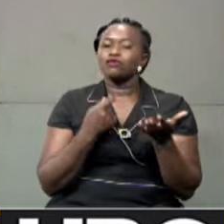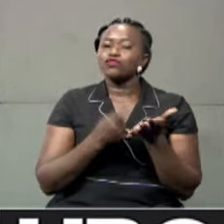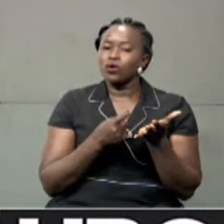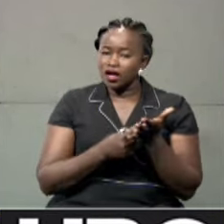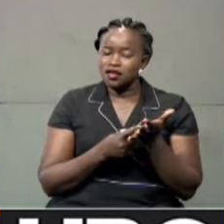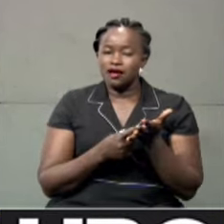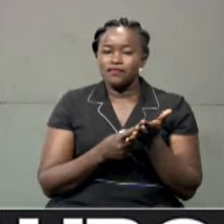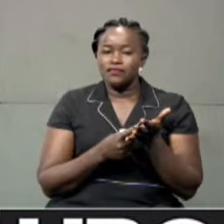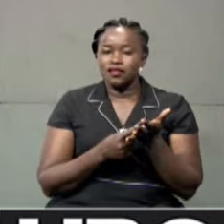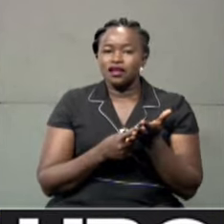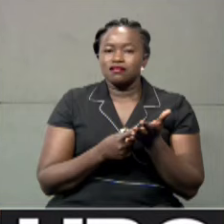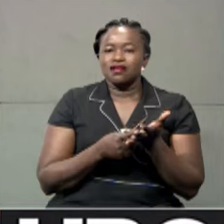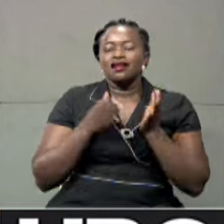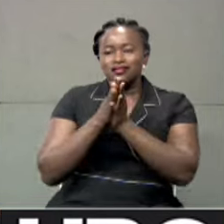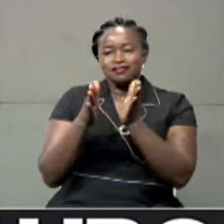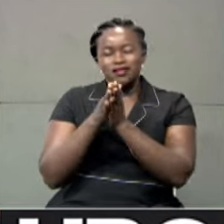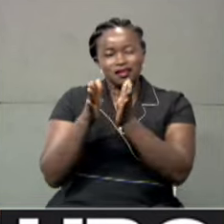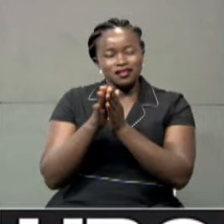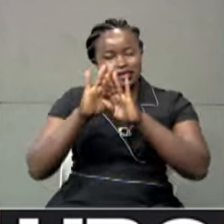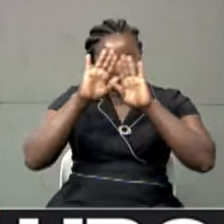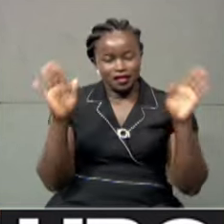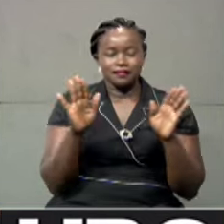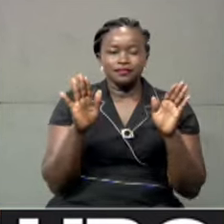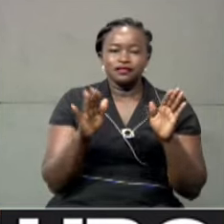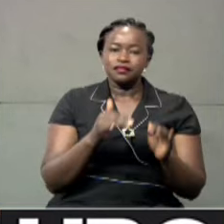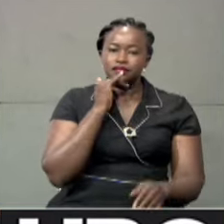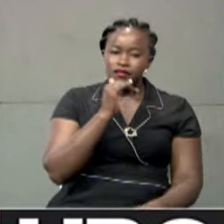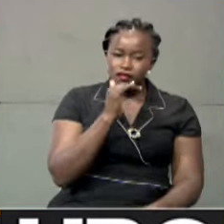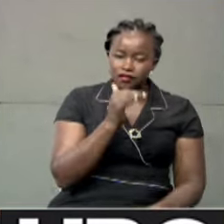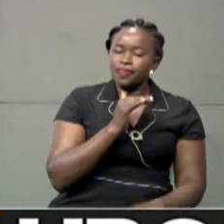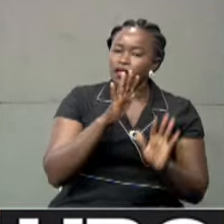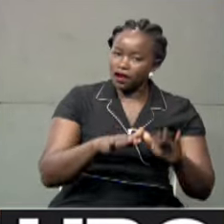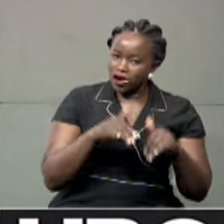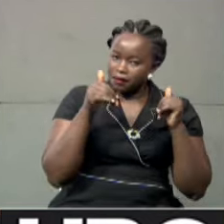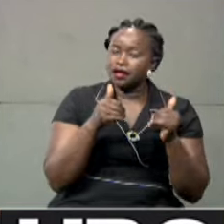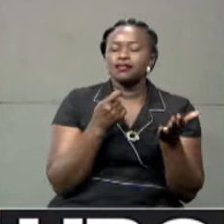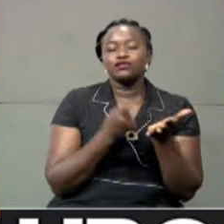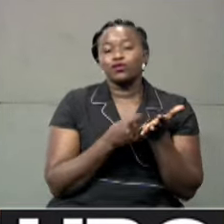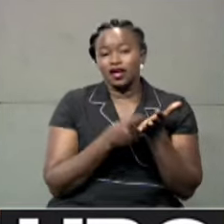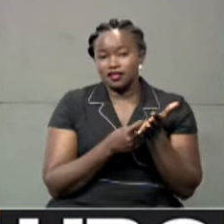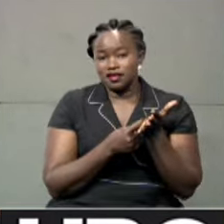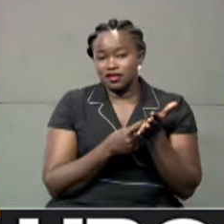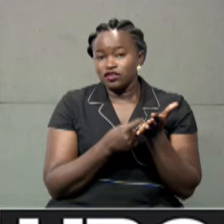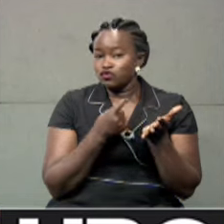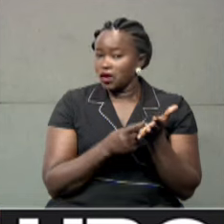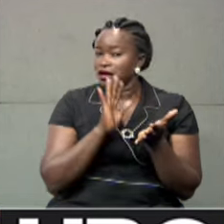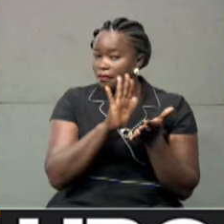ably articulated. The Speaker of Parliament of Uganda,